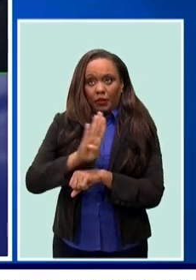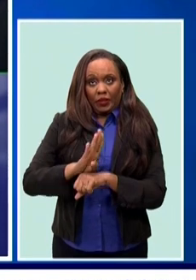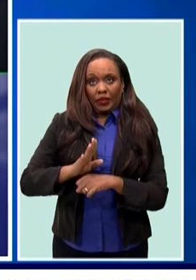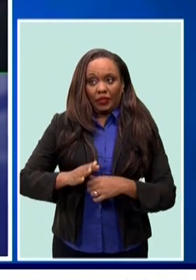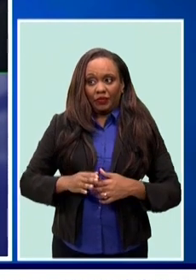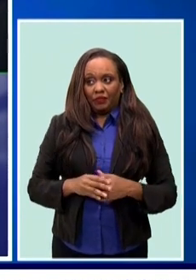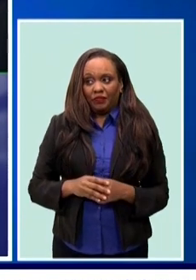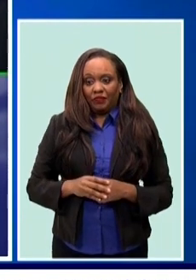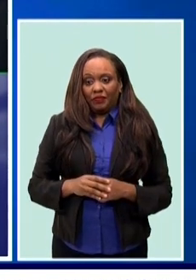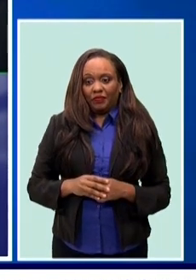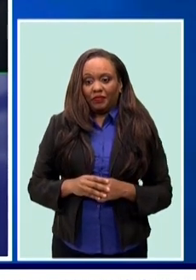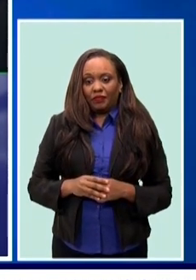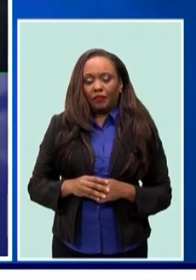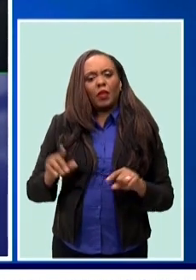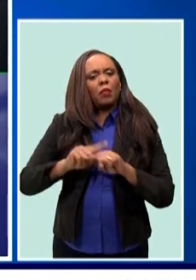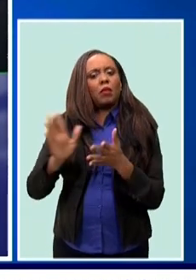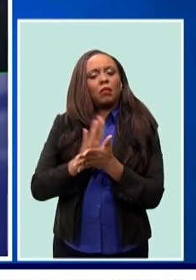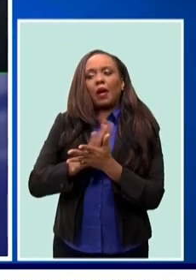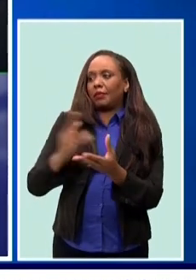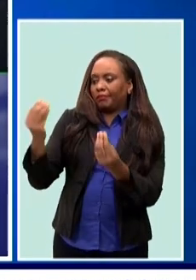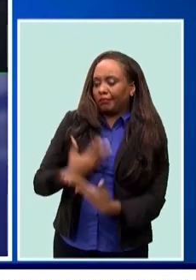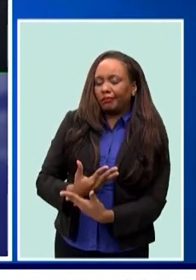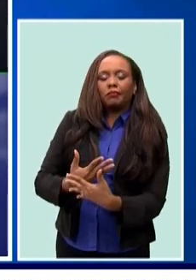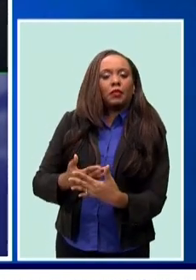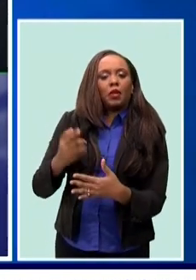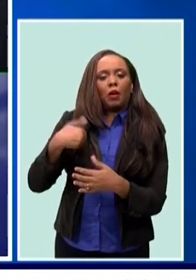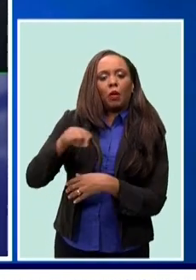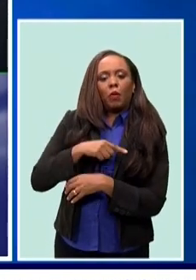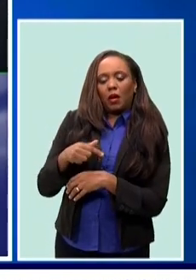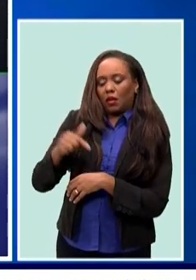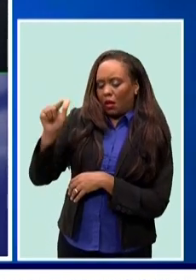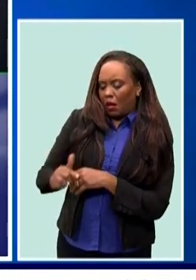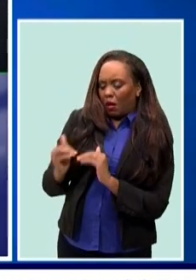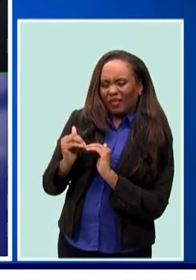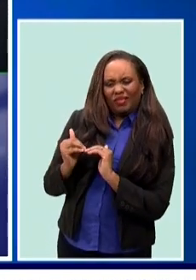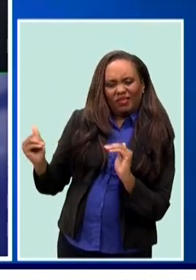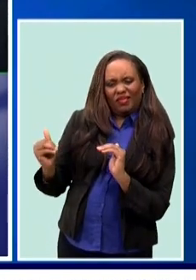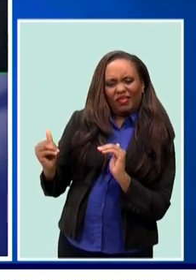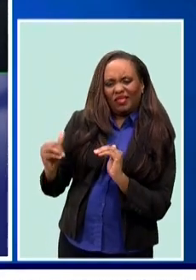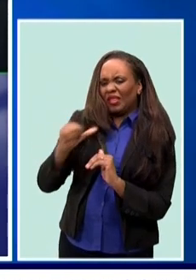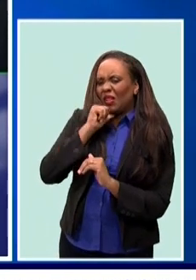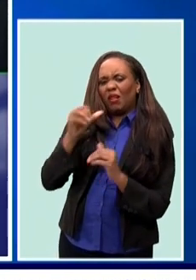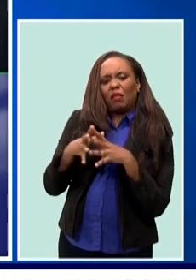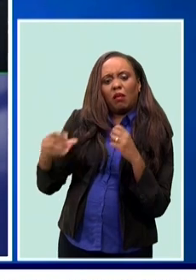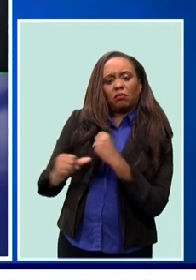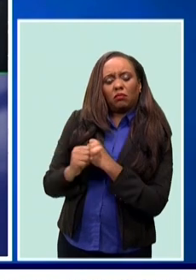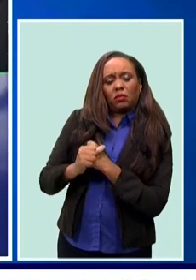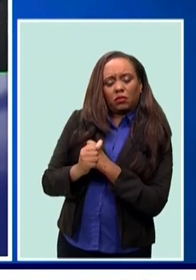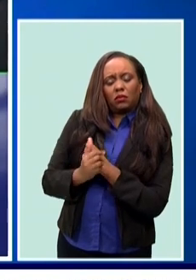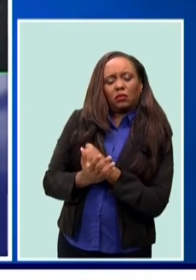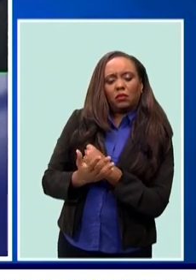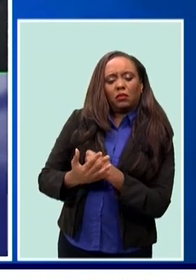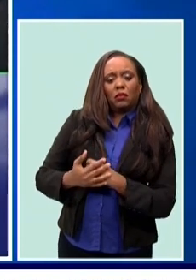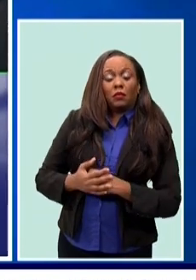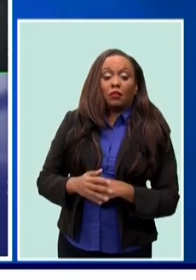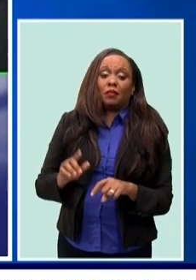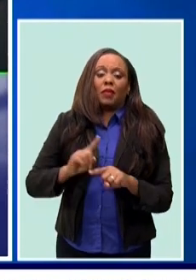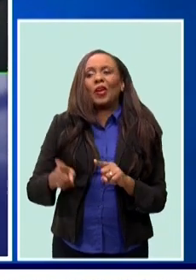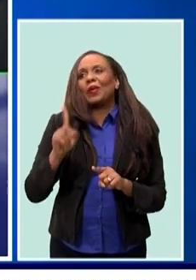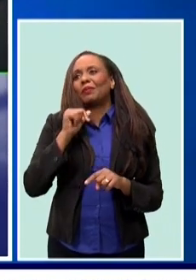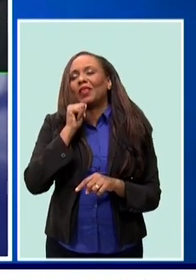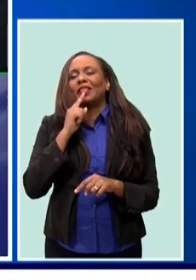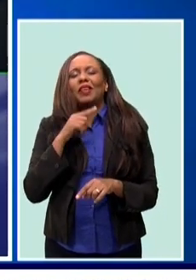It is a document issued by the U.S. which rates us at the lowest level of risk. Now, I have to say that we must not take comfort from the fact